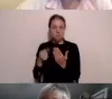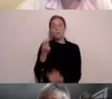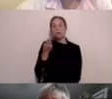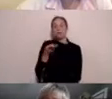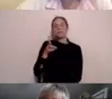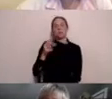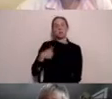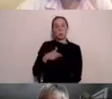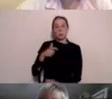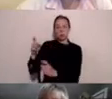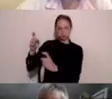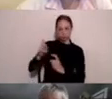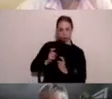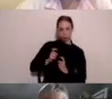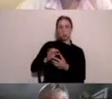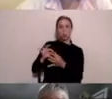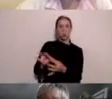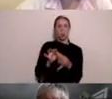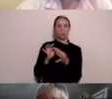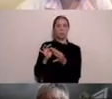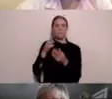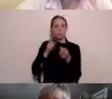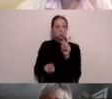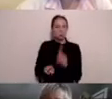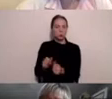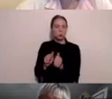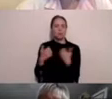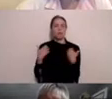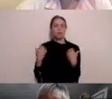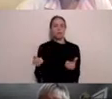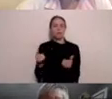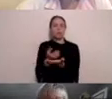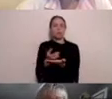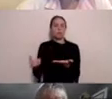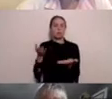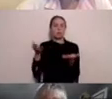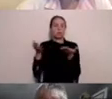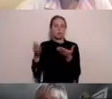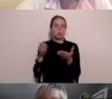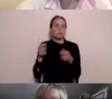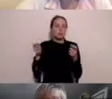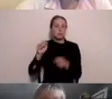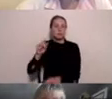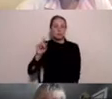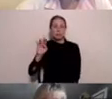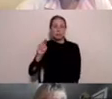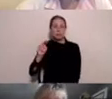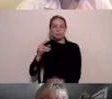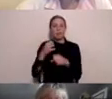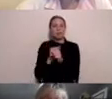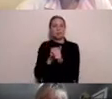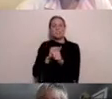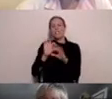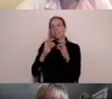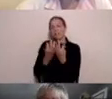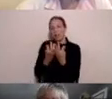cooperative agreement through the Health Resources and Services Administration, HRSA, titled Family Leadership and Language and Learning, or the